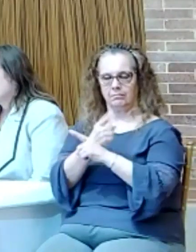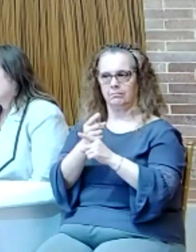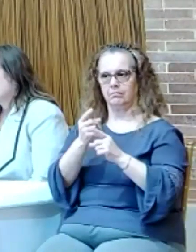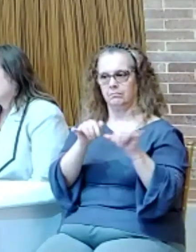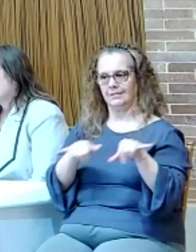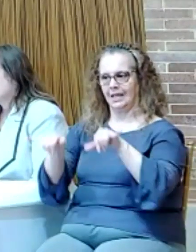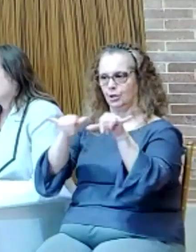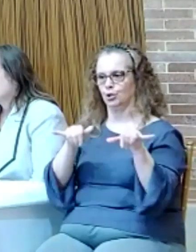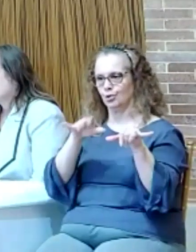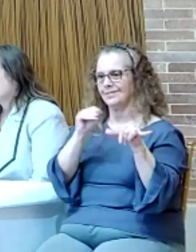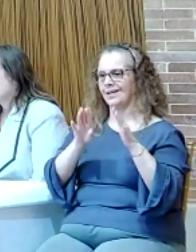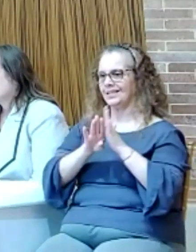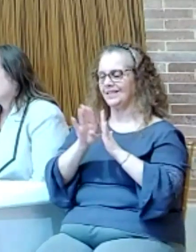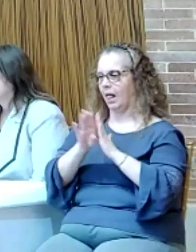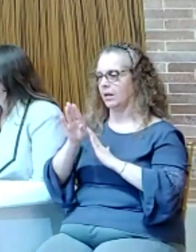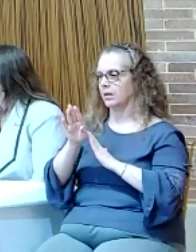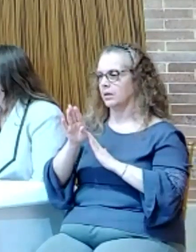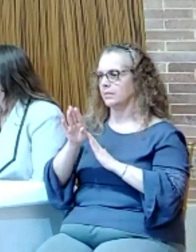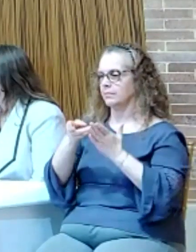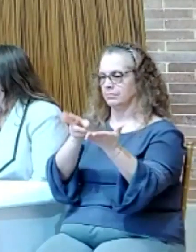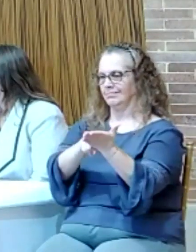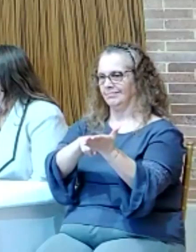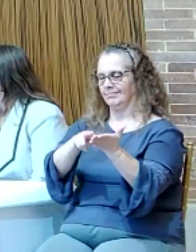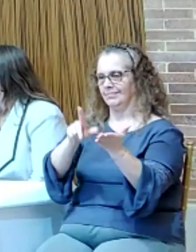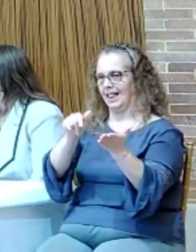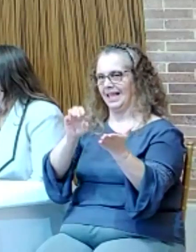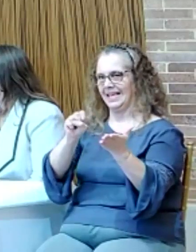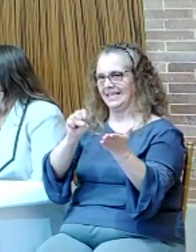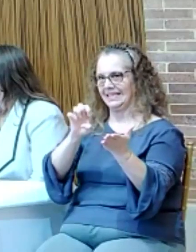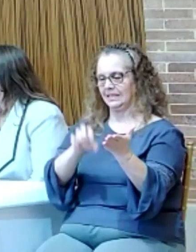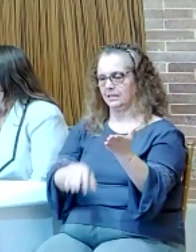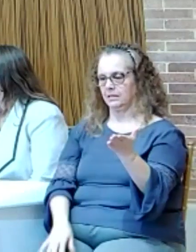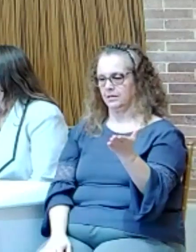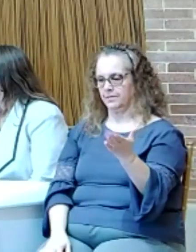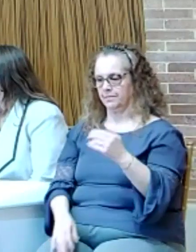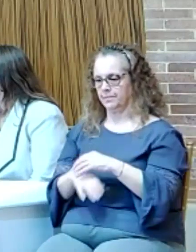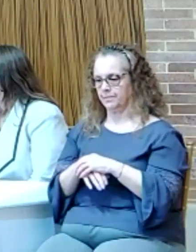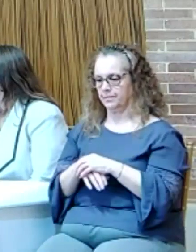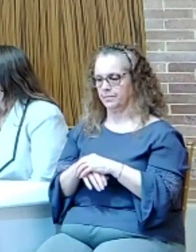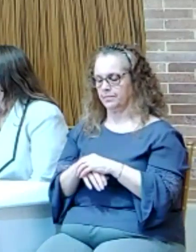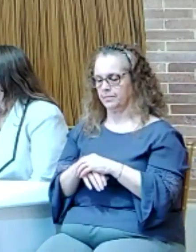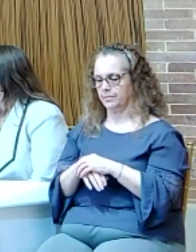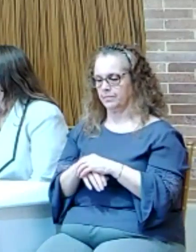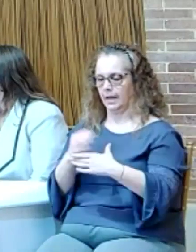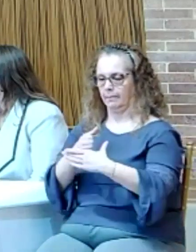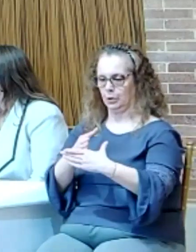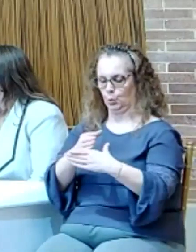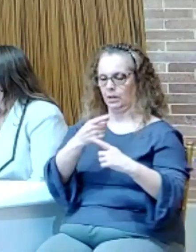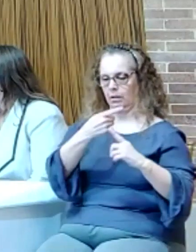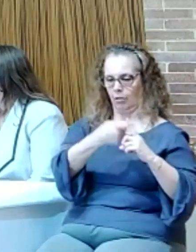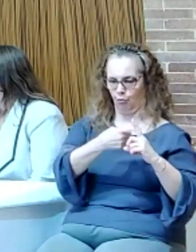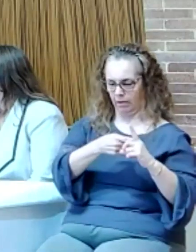also develop leases that are entered into um between the landlord and the renter and the